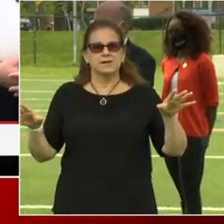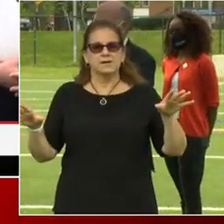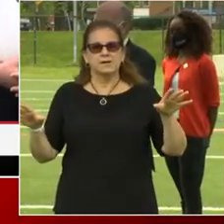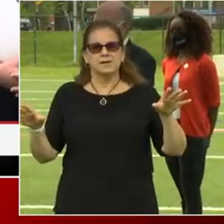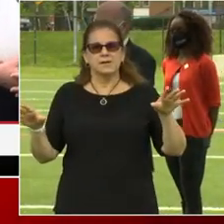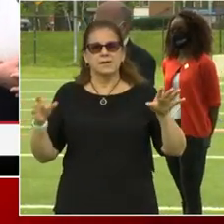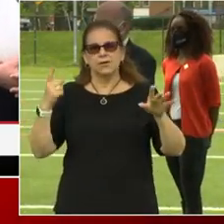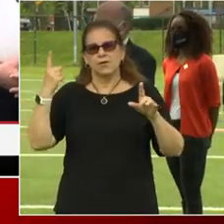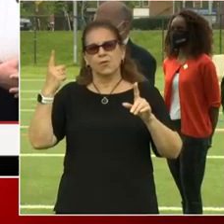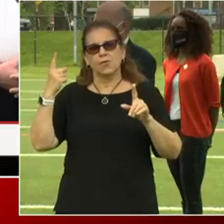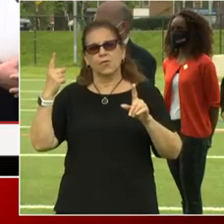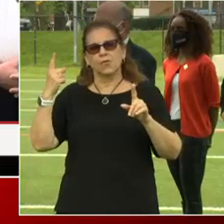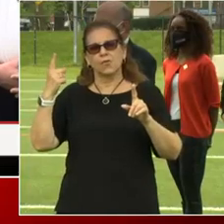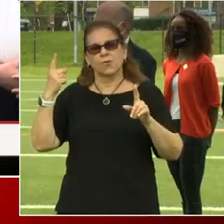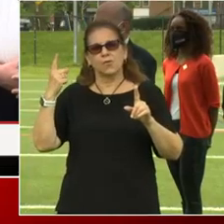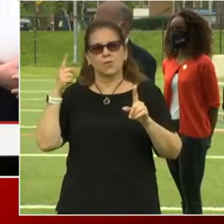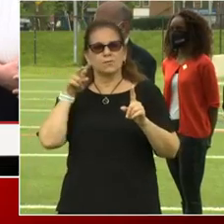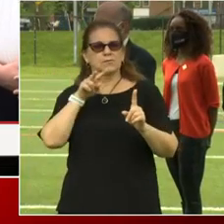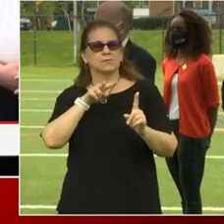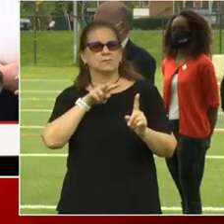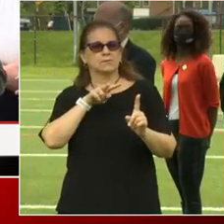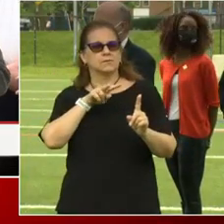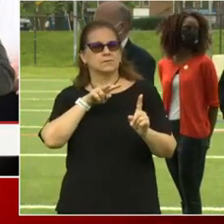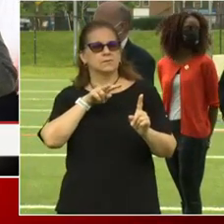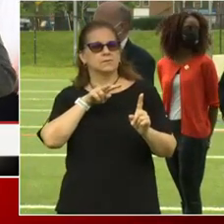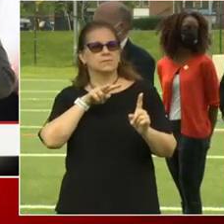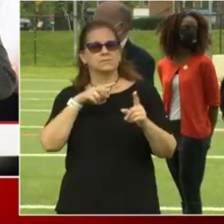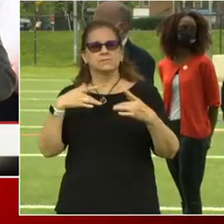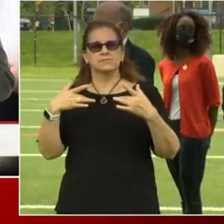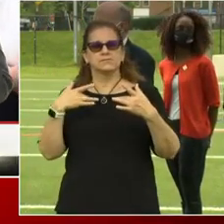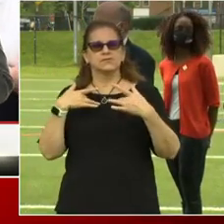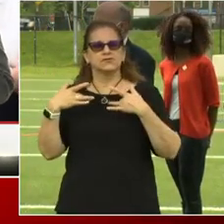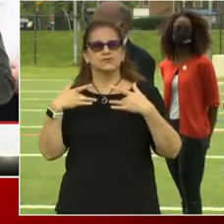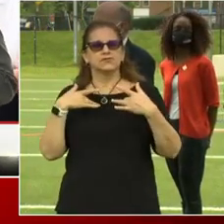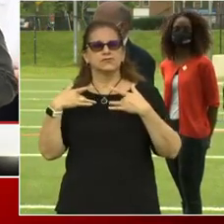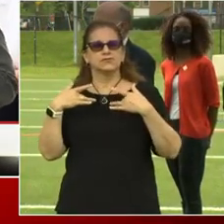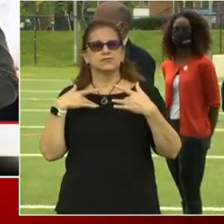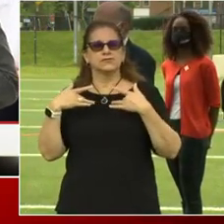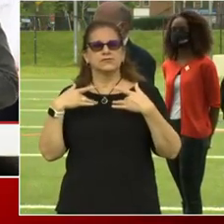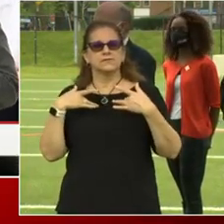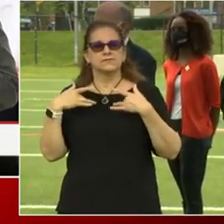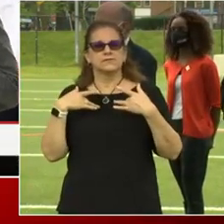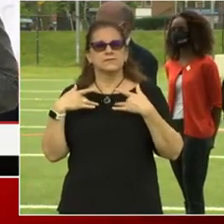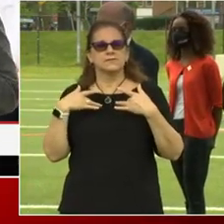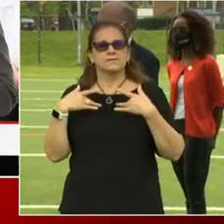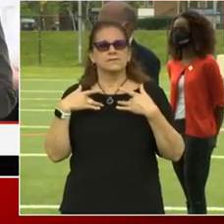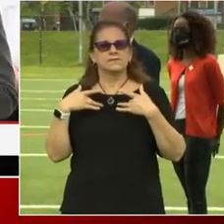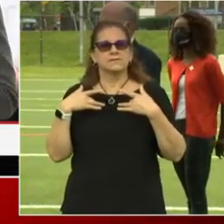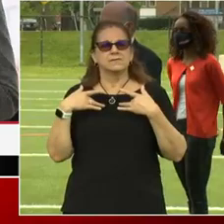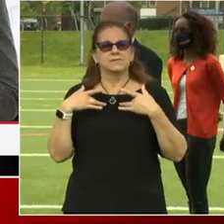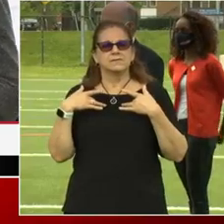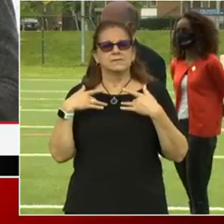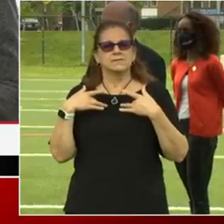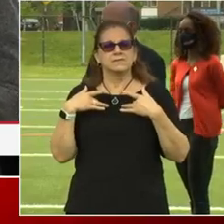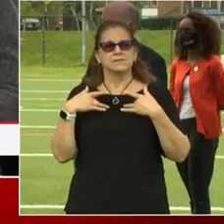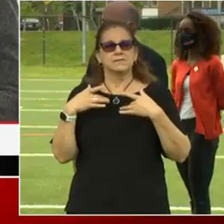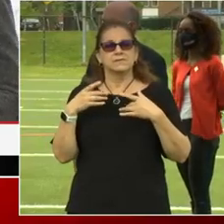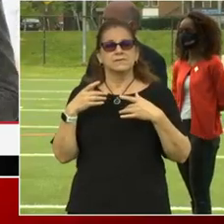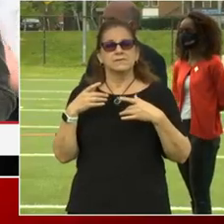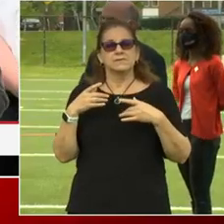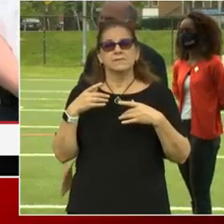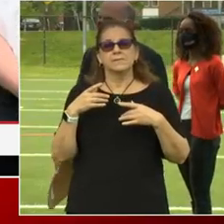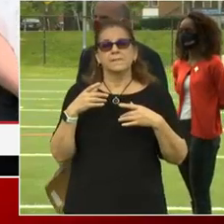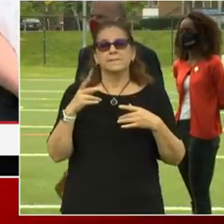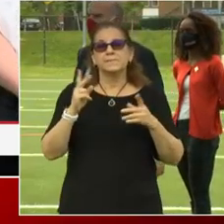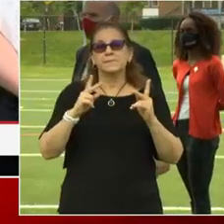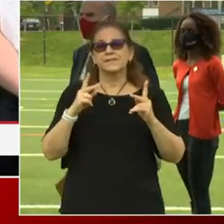that has raised a certain amount of concern, particularly among couples getting married and wedding planners. It says there's